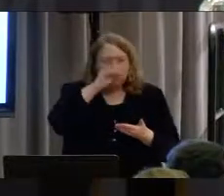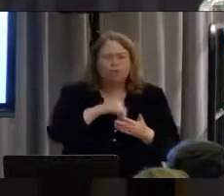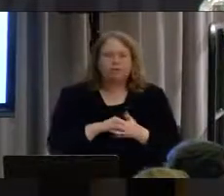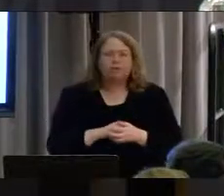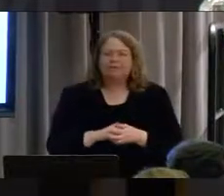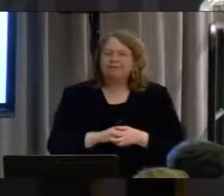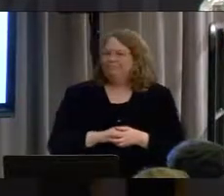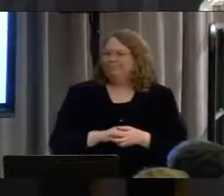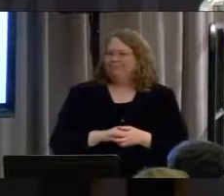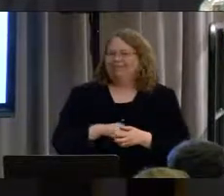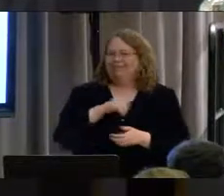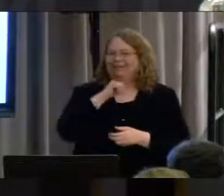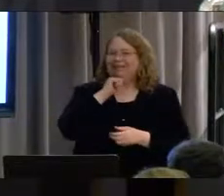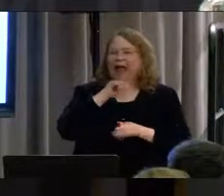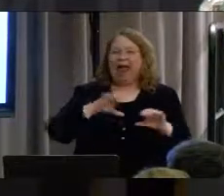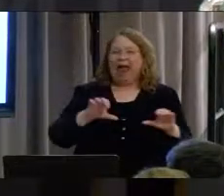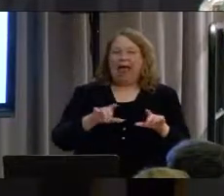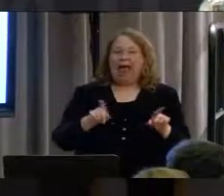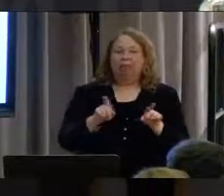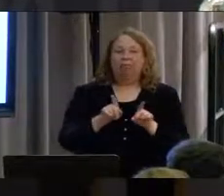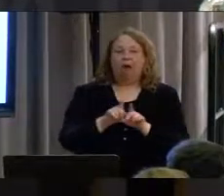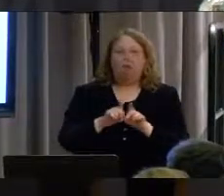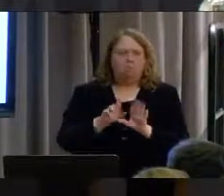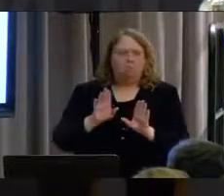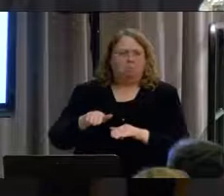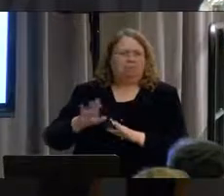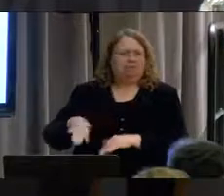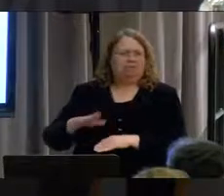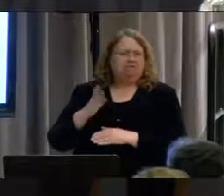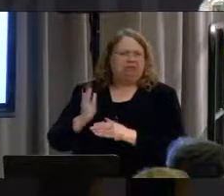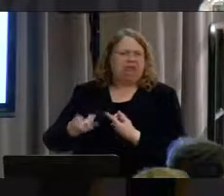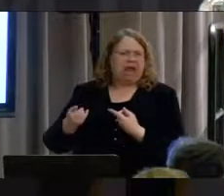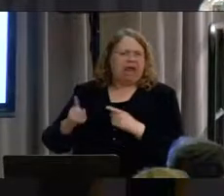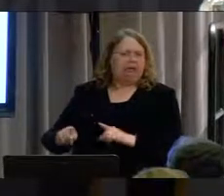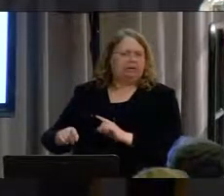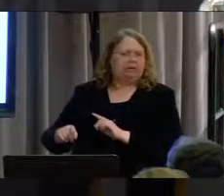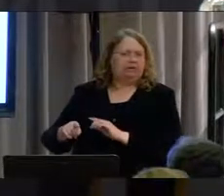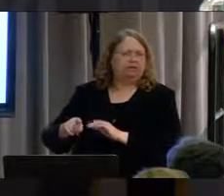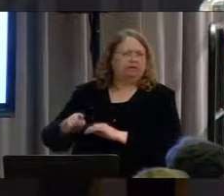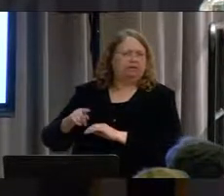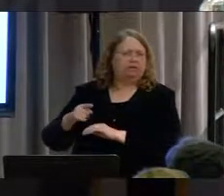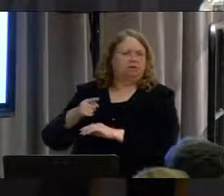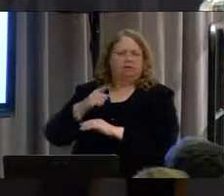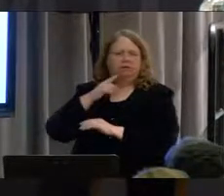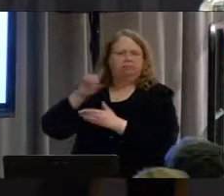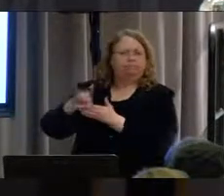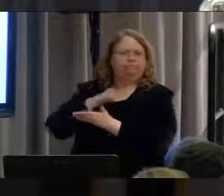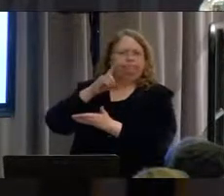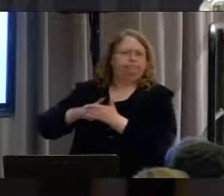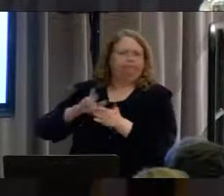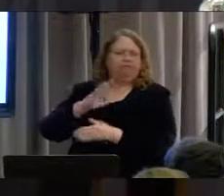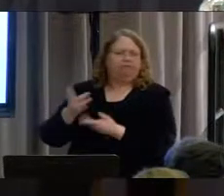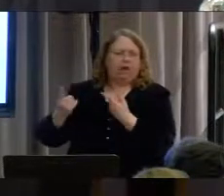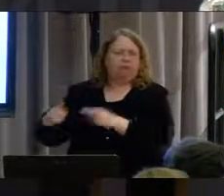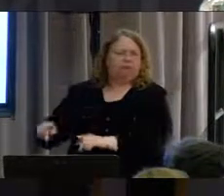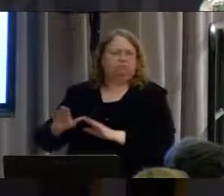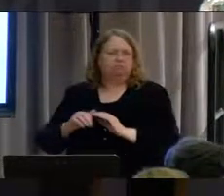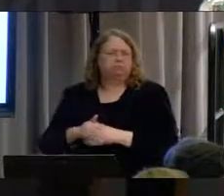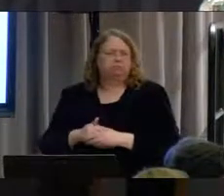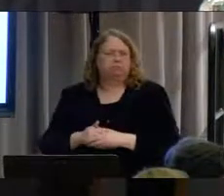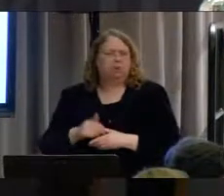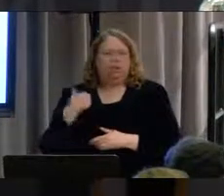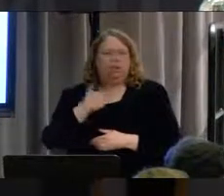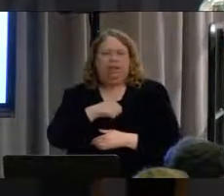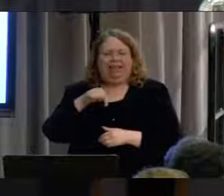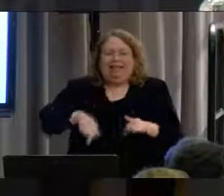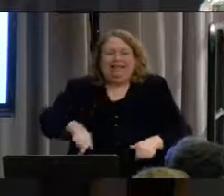like those things didn't happen. It doesn't do any good to act like, you know, that we are not in the former capital of the